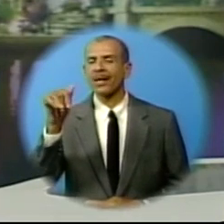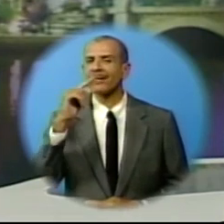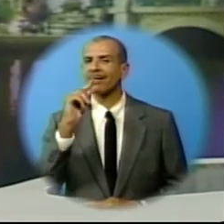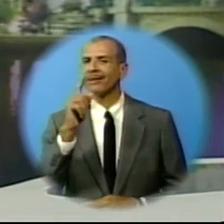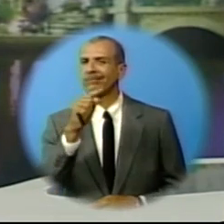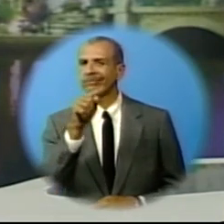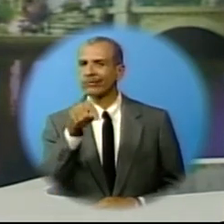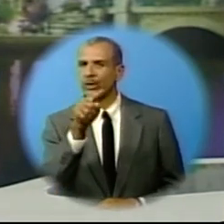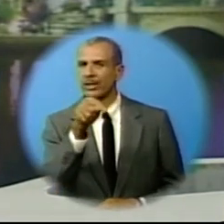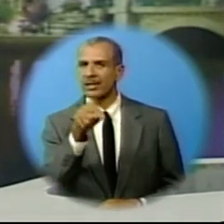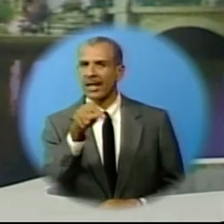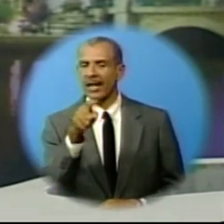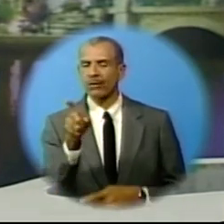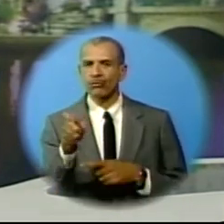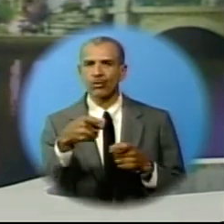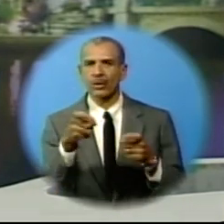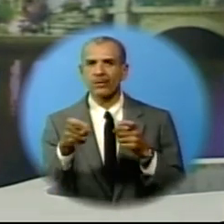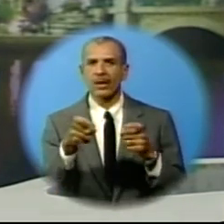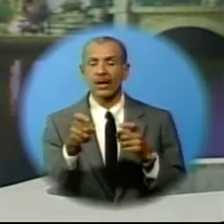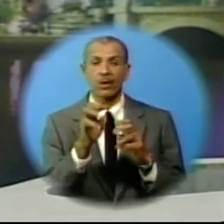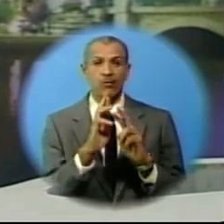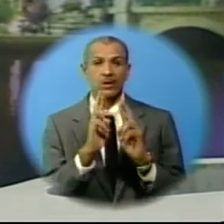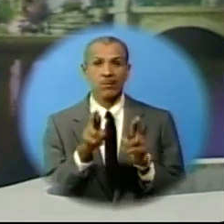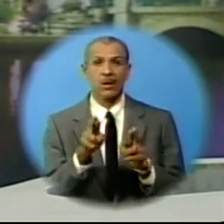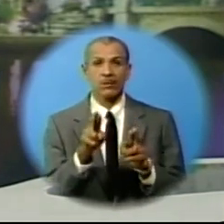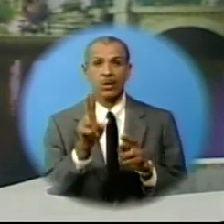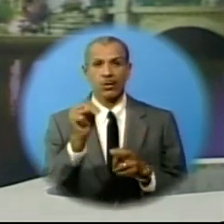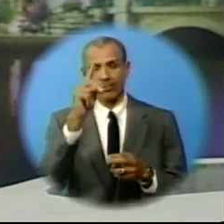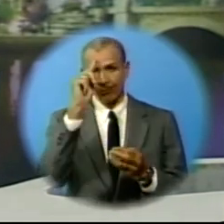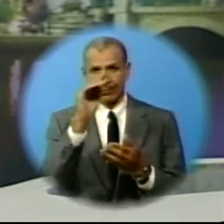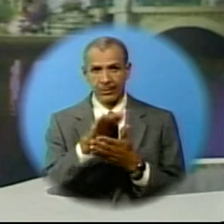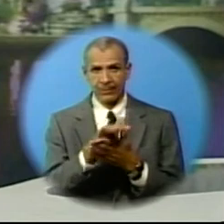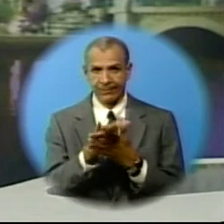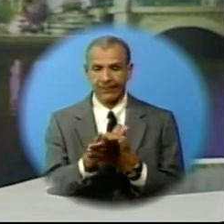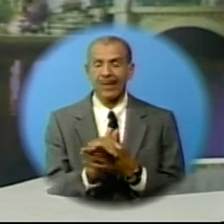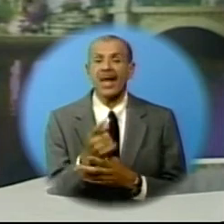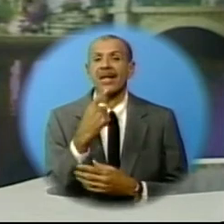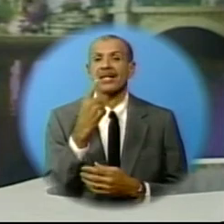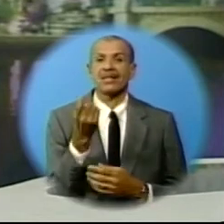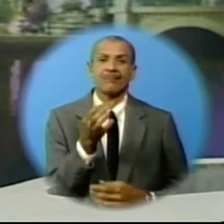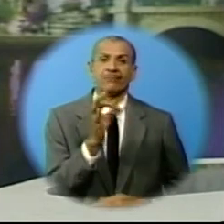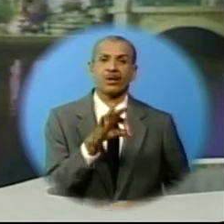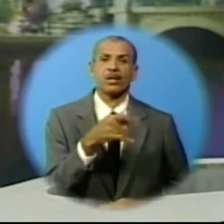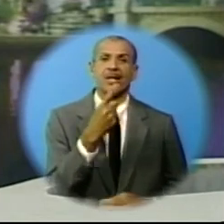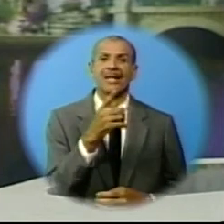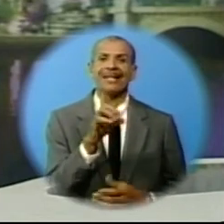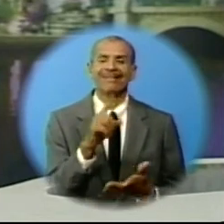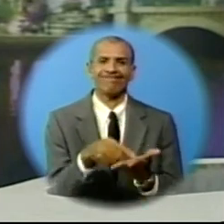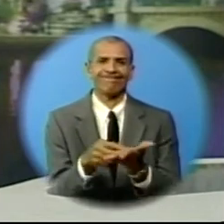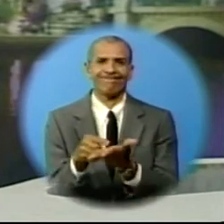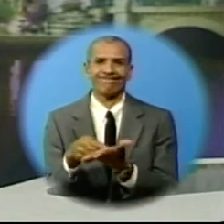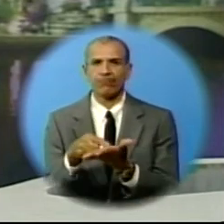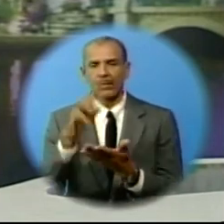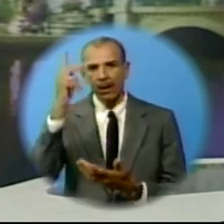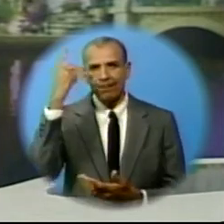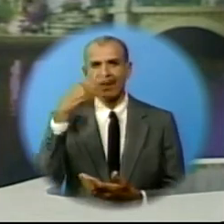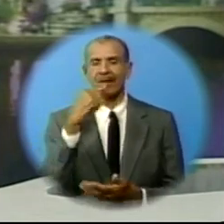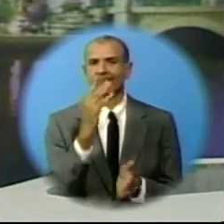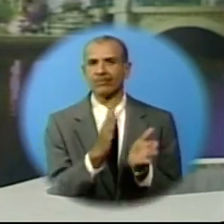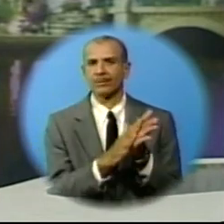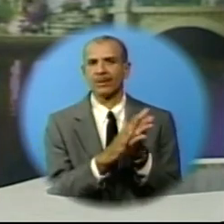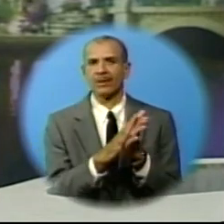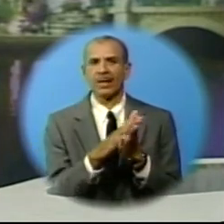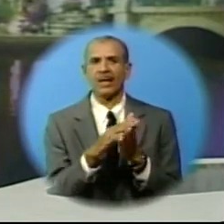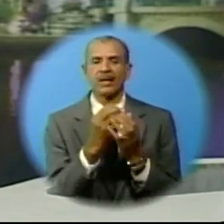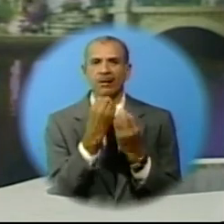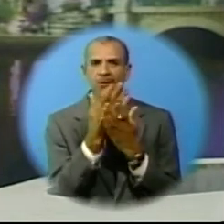ruling administration for their response to the no-confidence motion. In his contribution to the debate, Mr. Payne lauded the content of